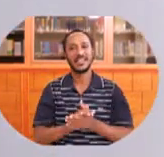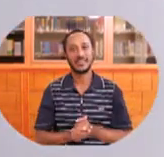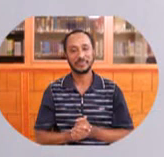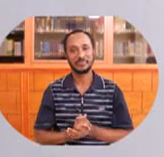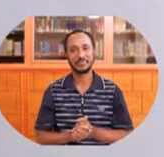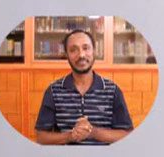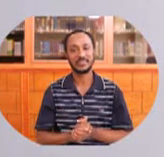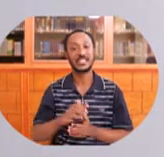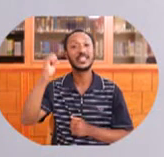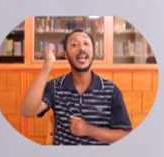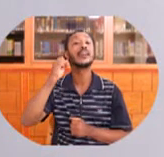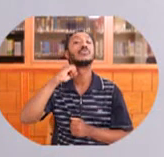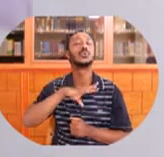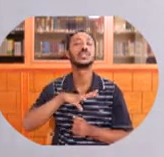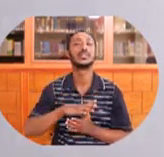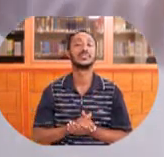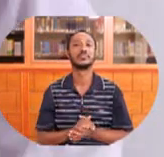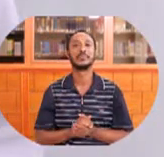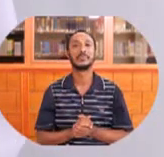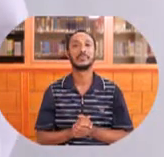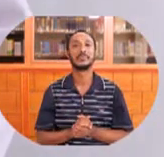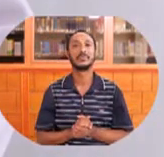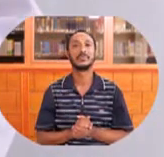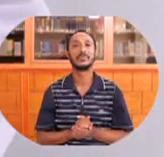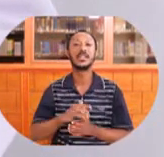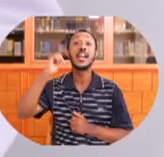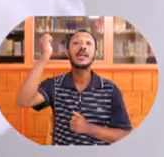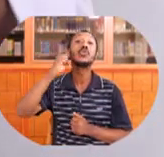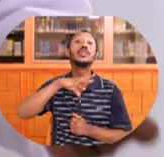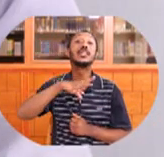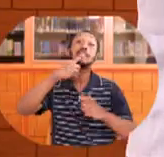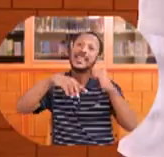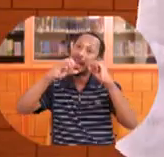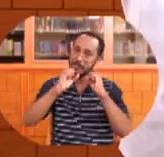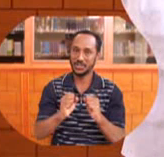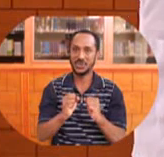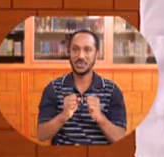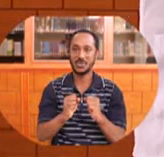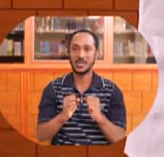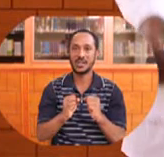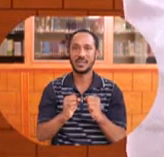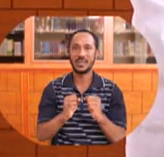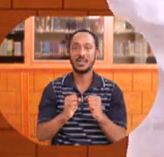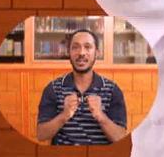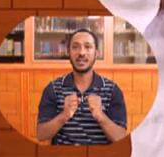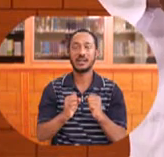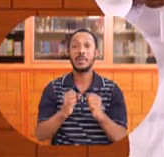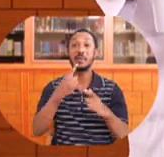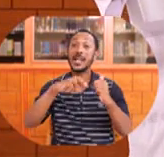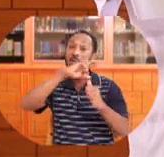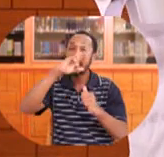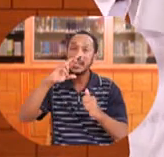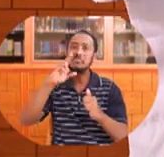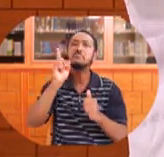Effects of air pollution. If air pollution occurs, then what are the